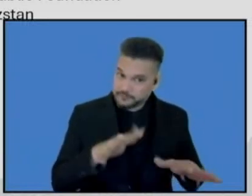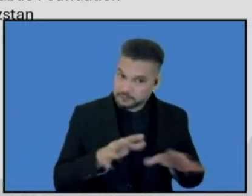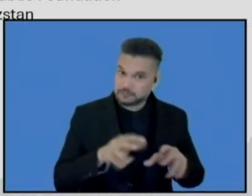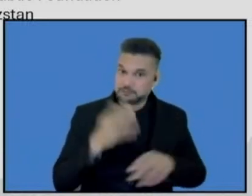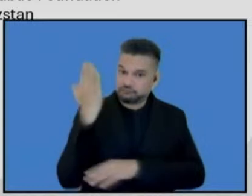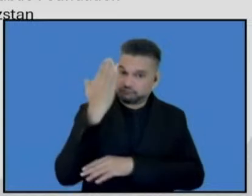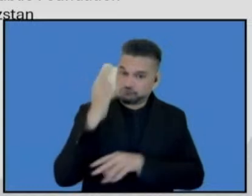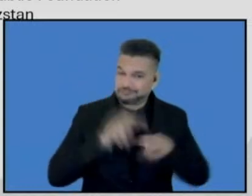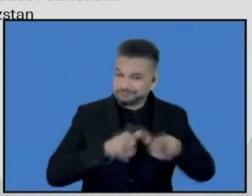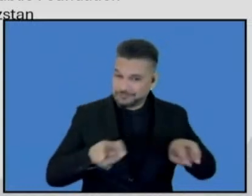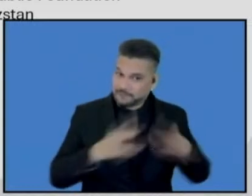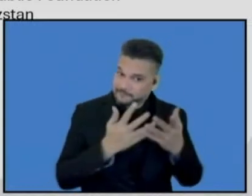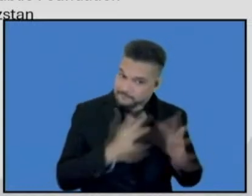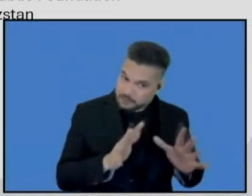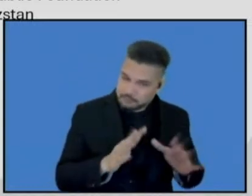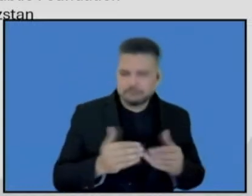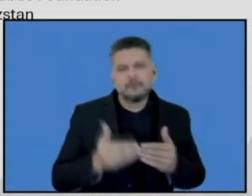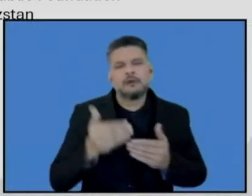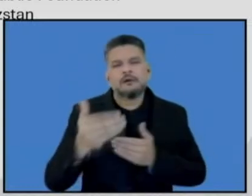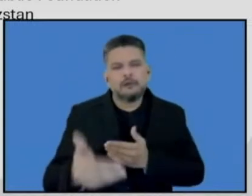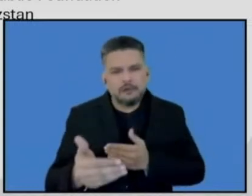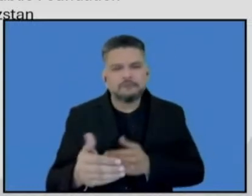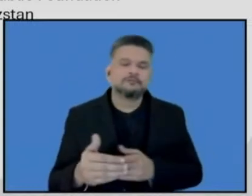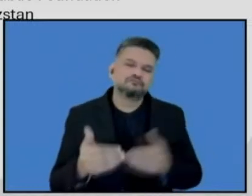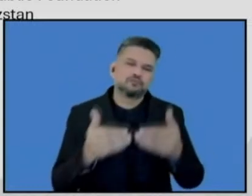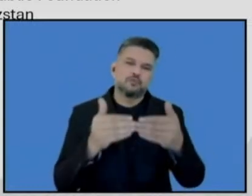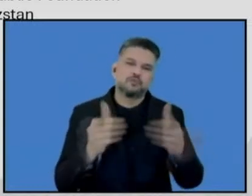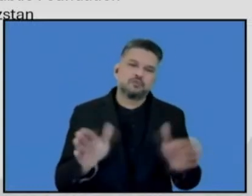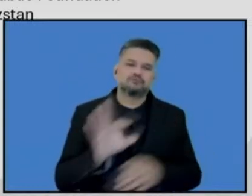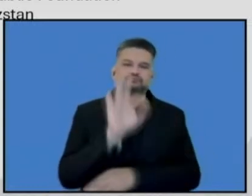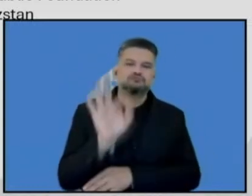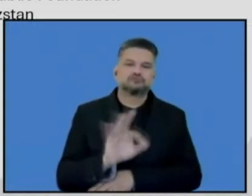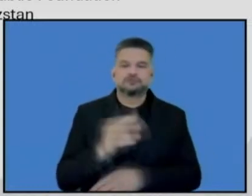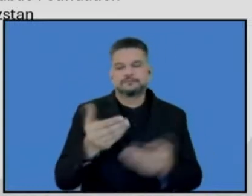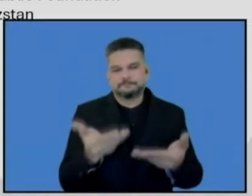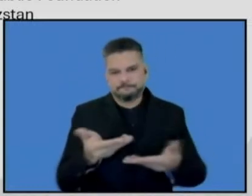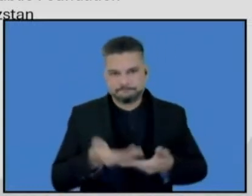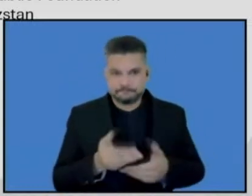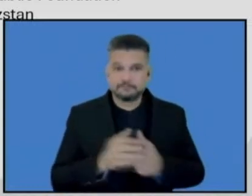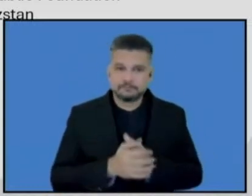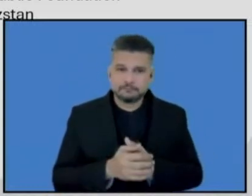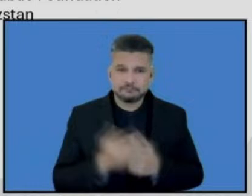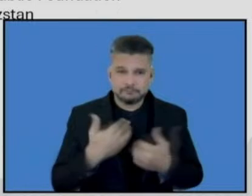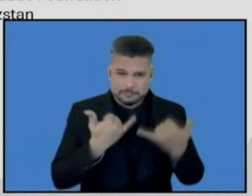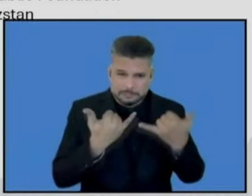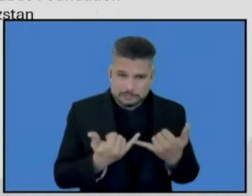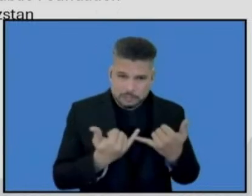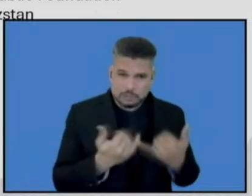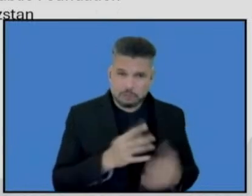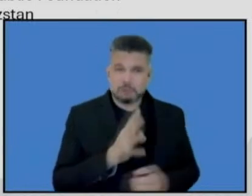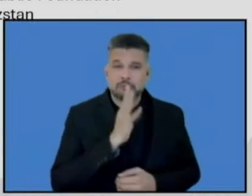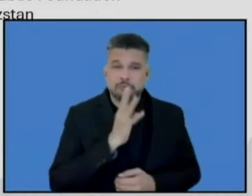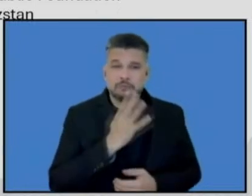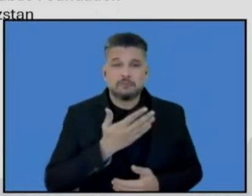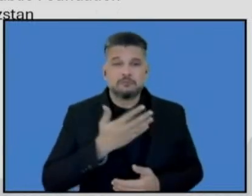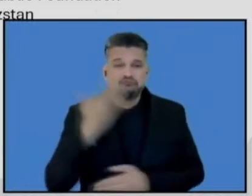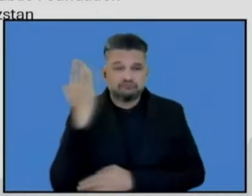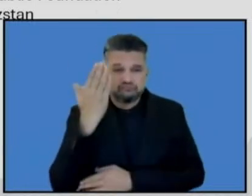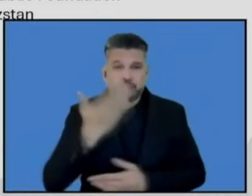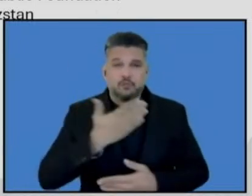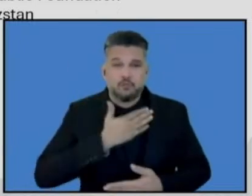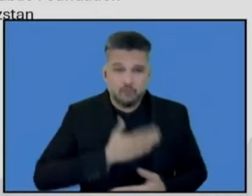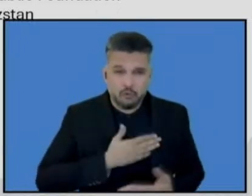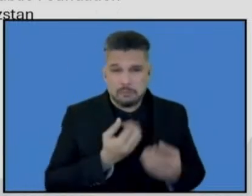statement. Since we have received many speaking requests already, the time permitting, I